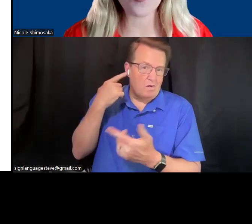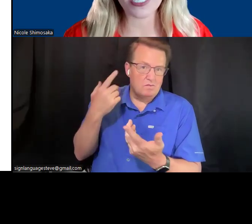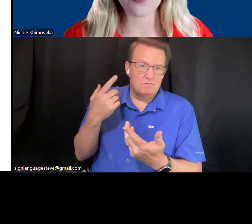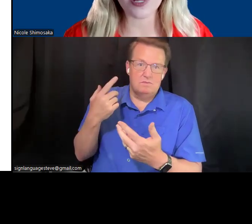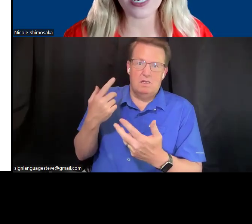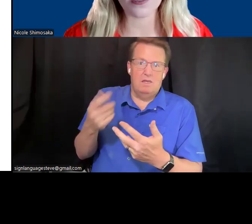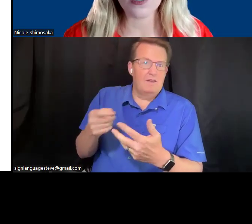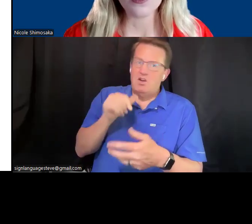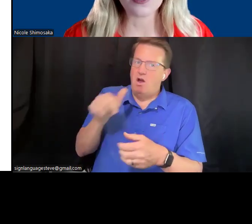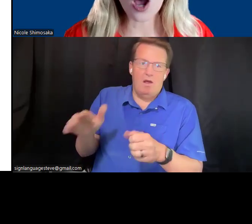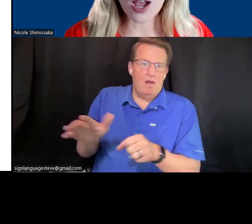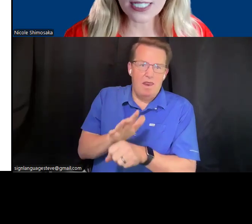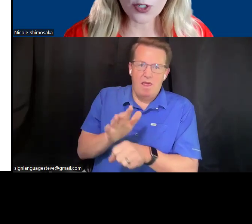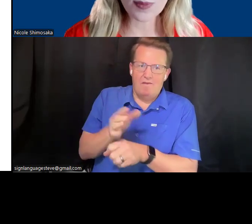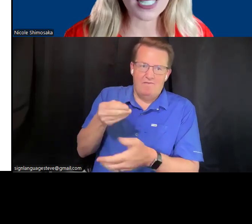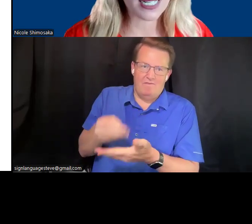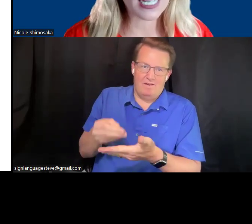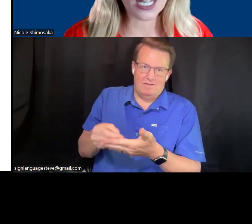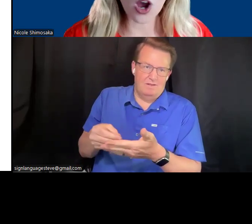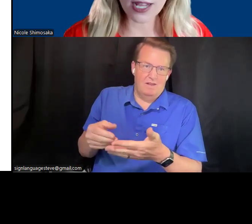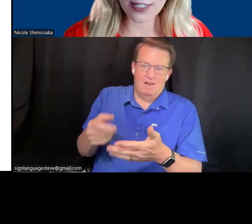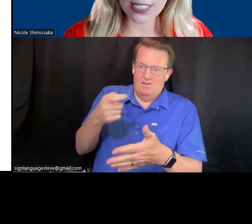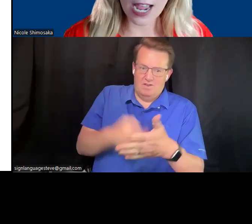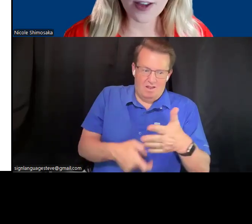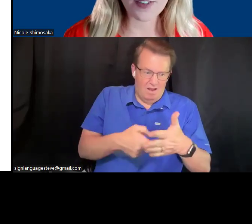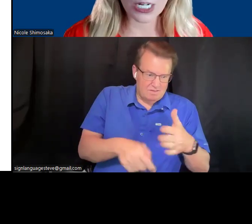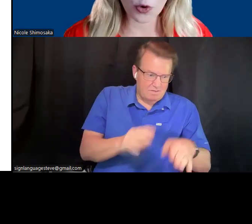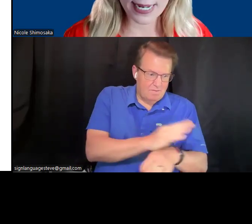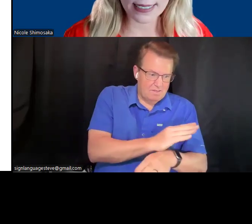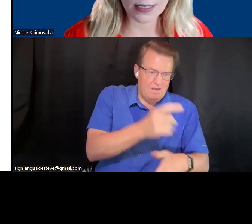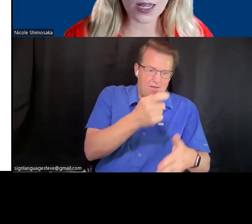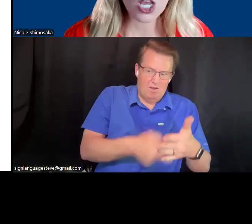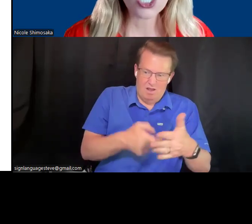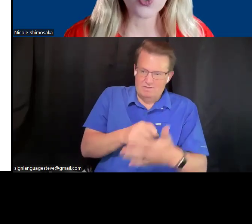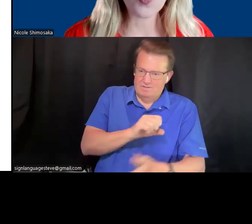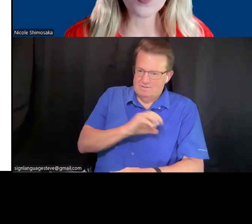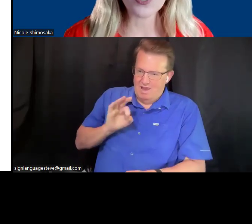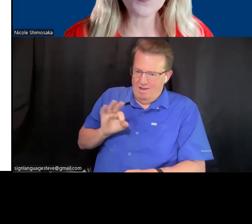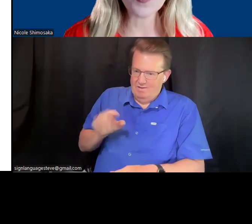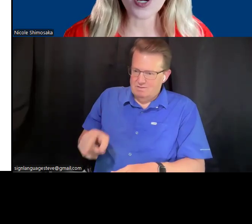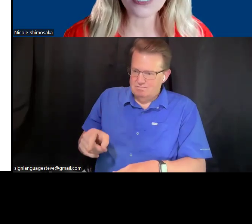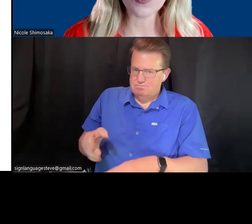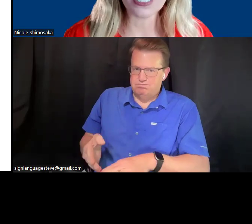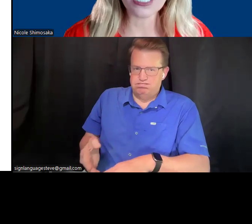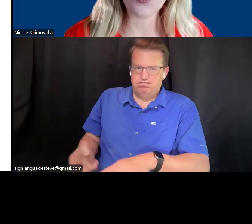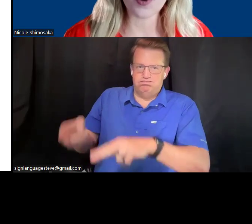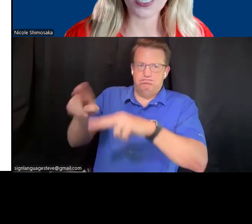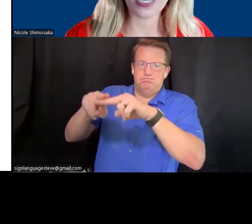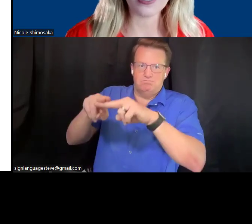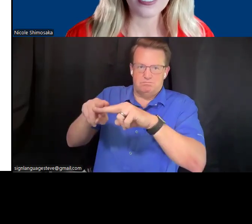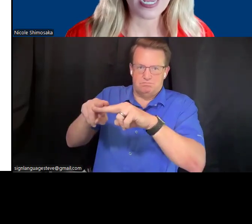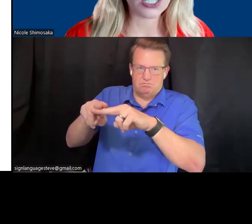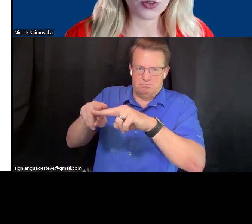administrative base funding. The cost of doing business and the cost of staff have increased. So what we are proposing within this